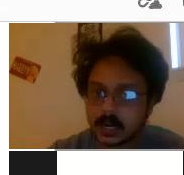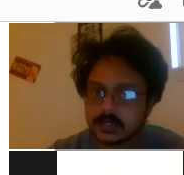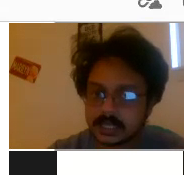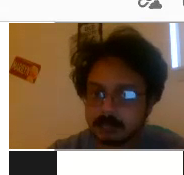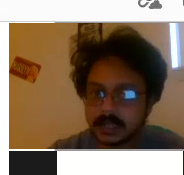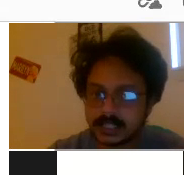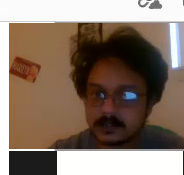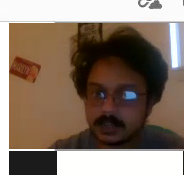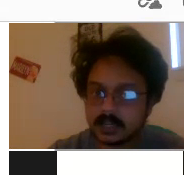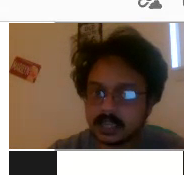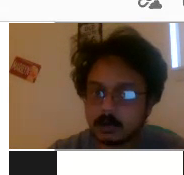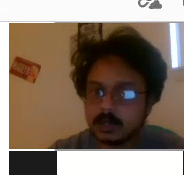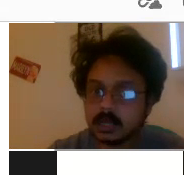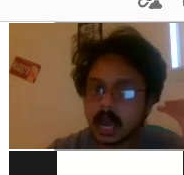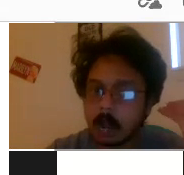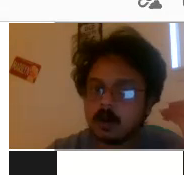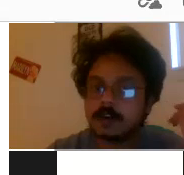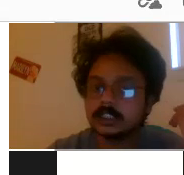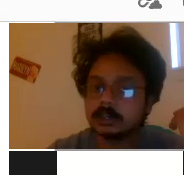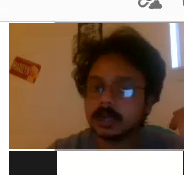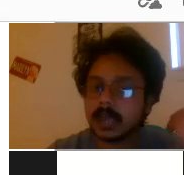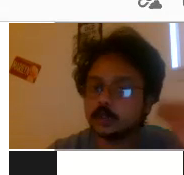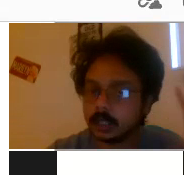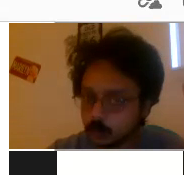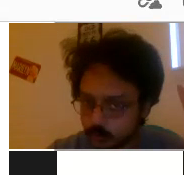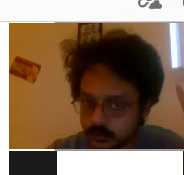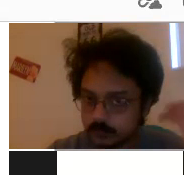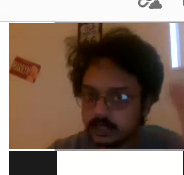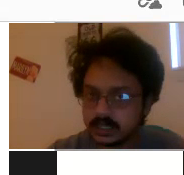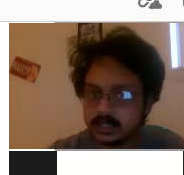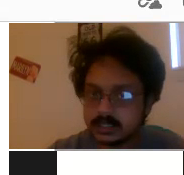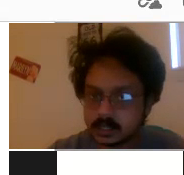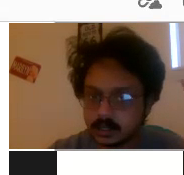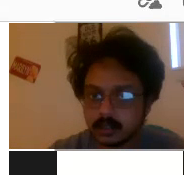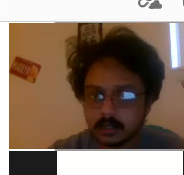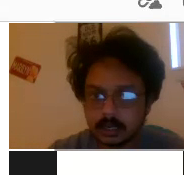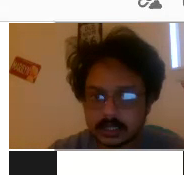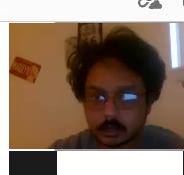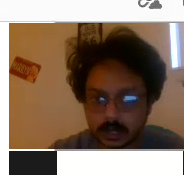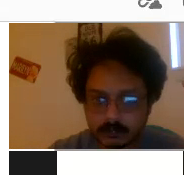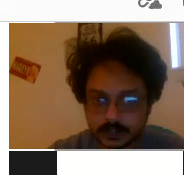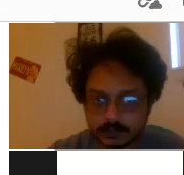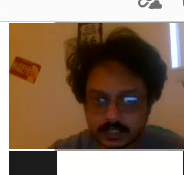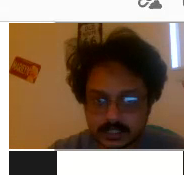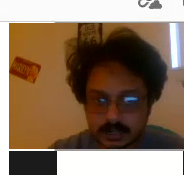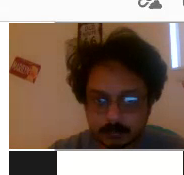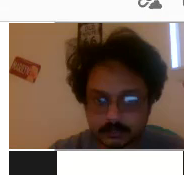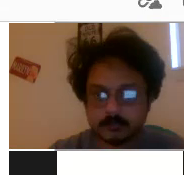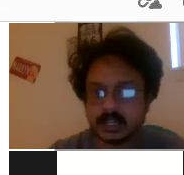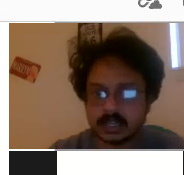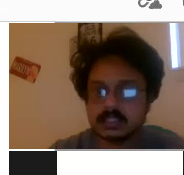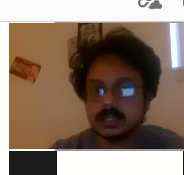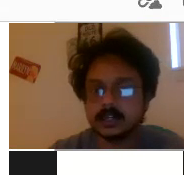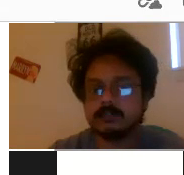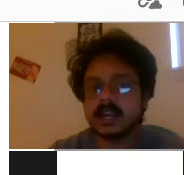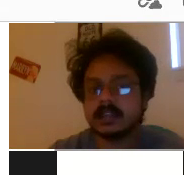can find out C by just figuring out how a function actually grows. We did this here. Let's look at the very first example.